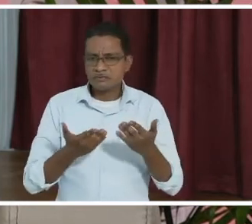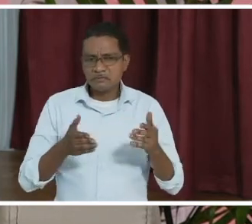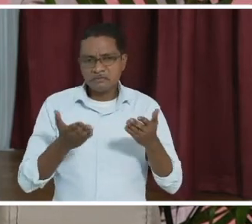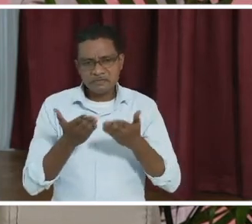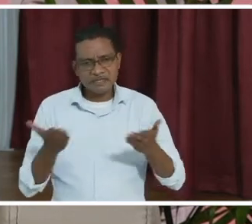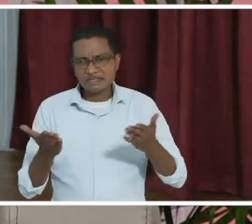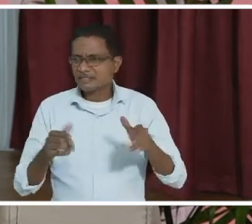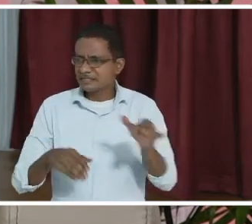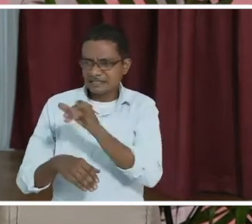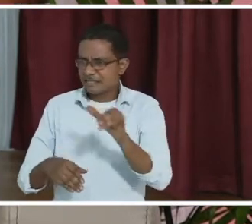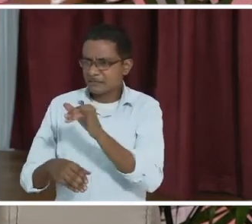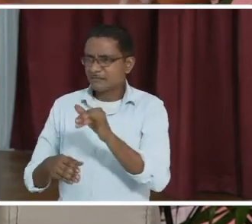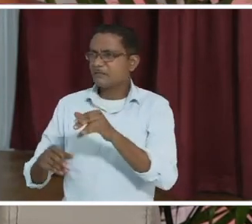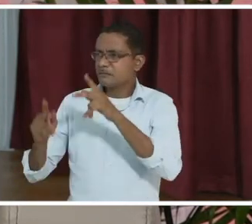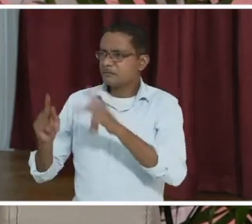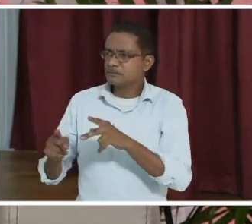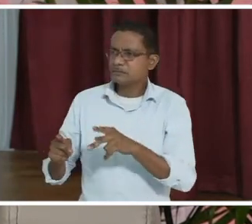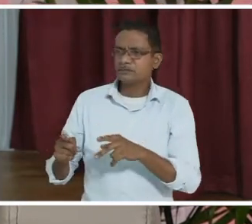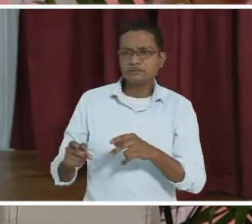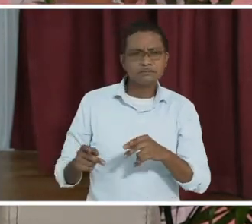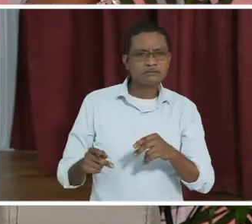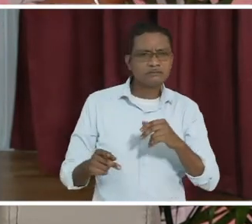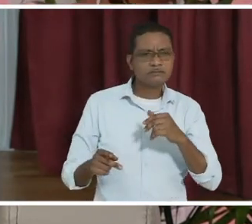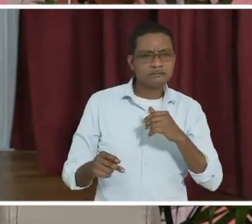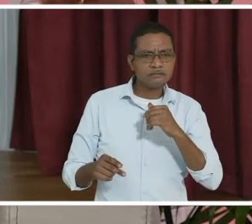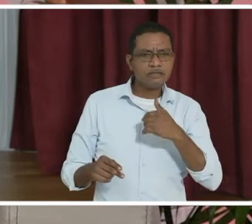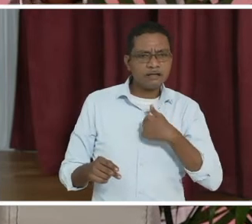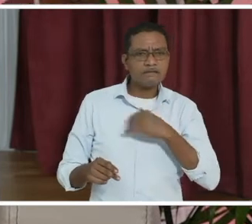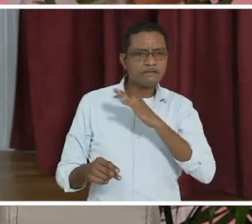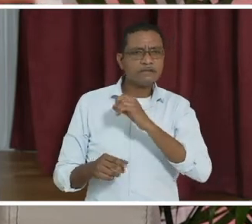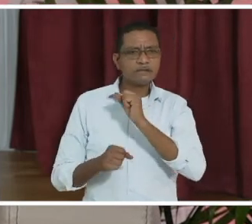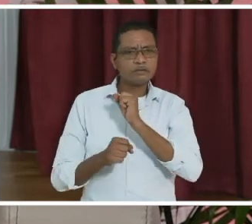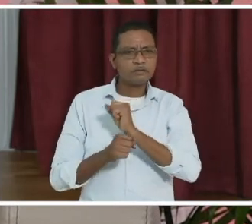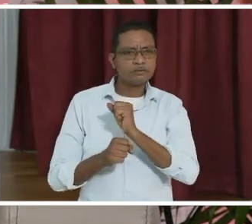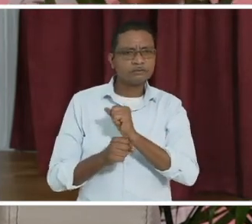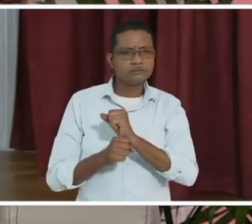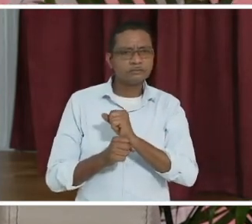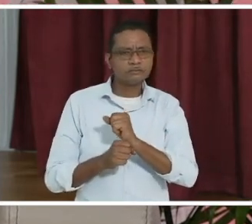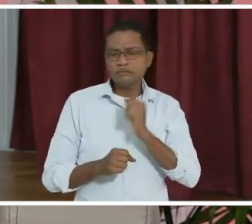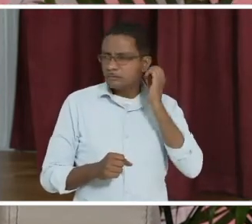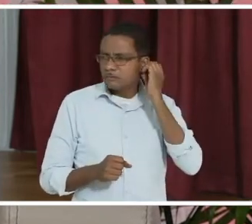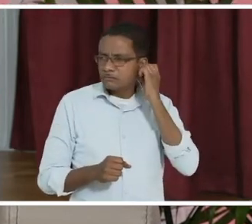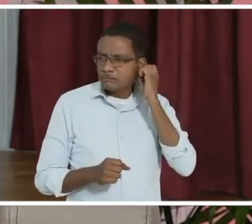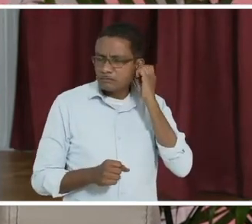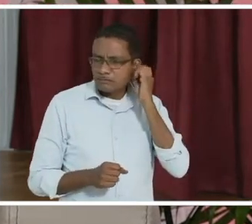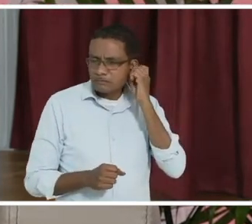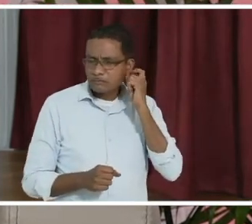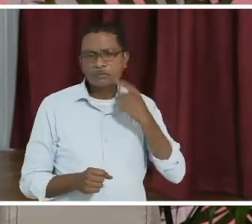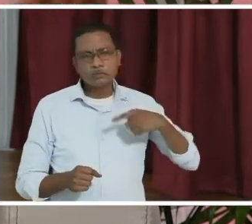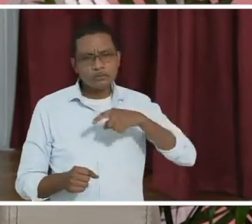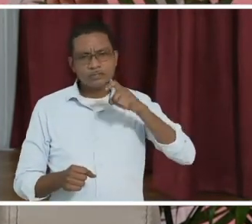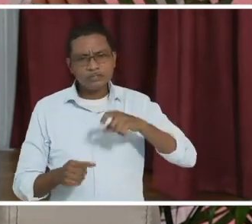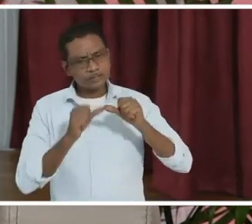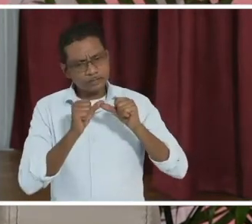on their job letter. They aren't aware of how rates work and the fact that they're locked in. So I really do think we need to